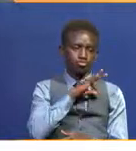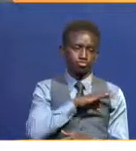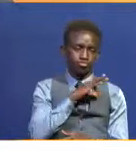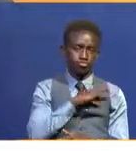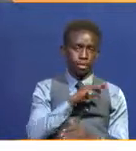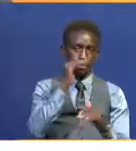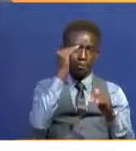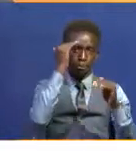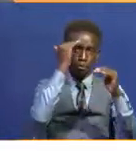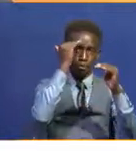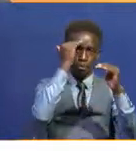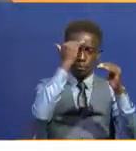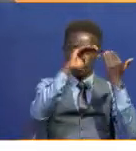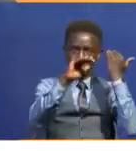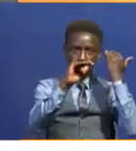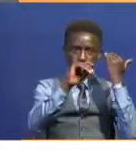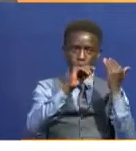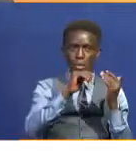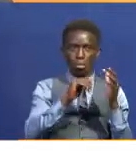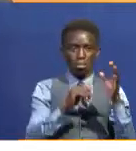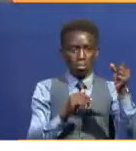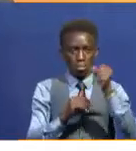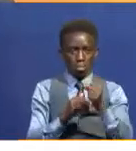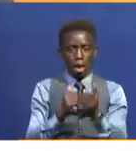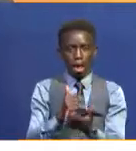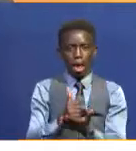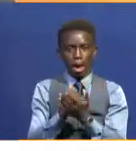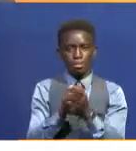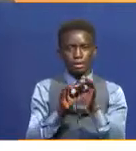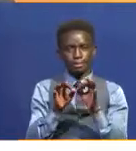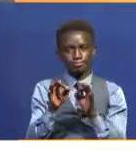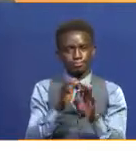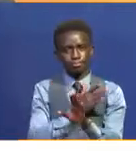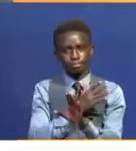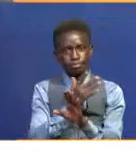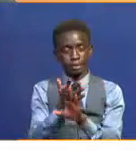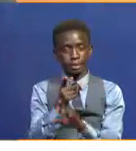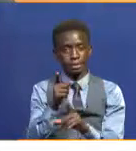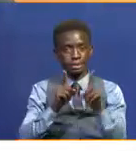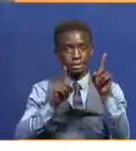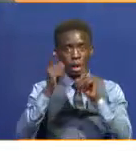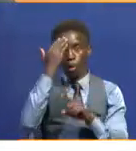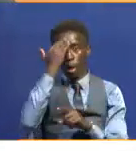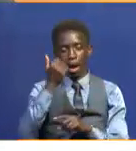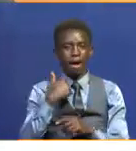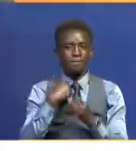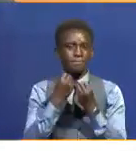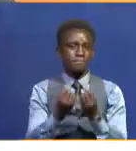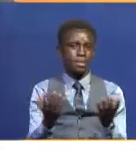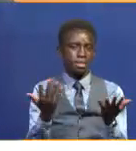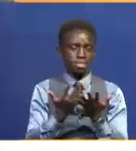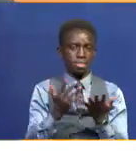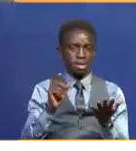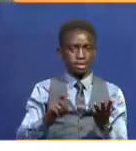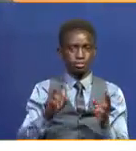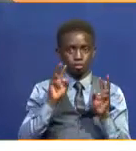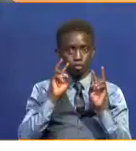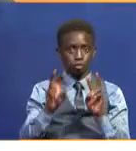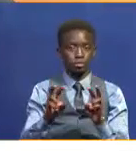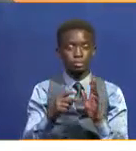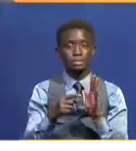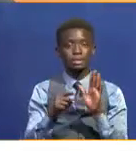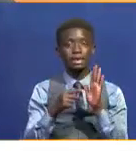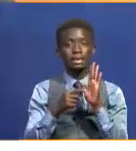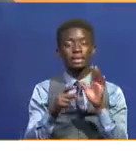a professional to help guide you through this journey? Because there are a lot of things to look at. As an individual, maybe